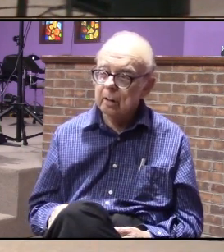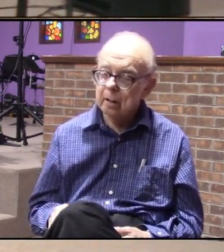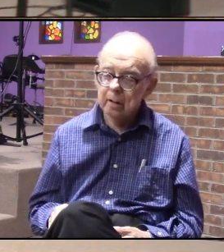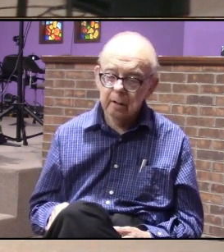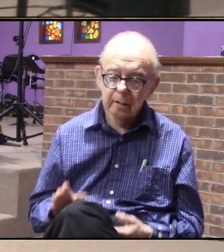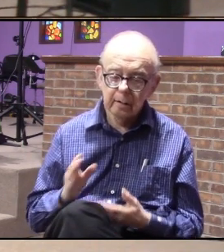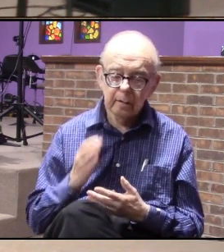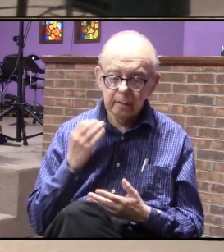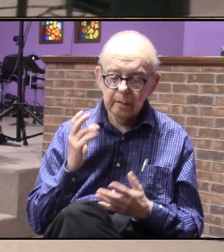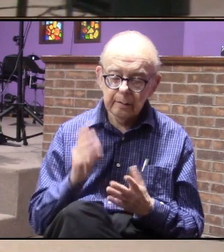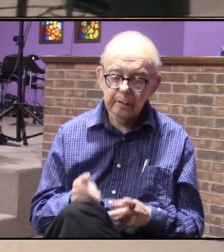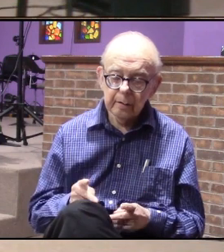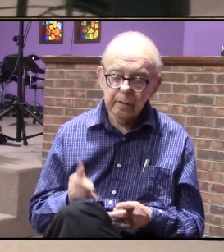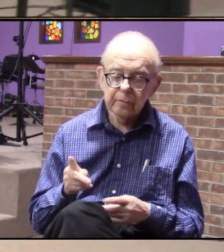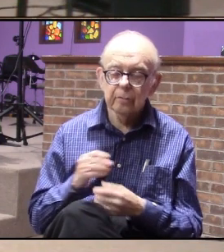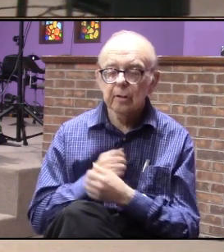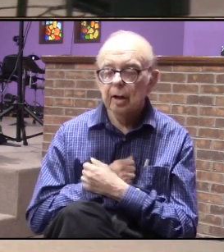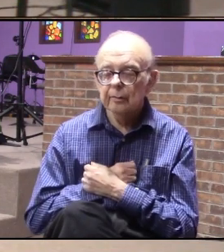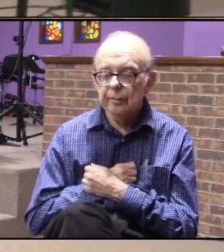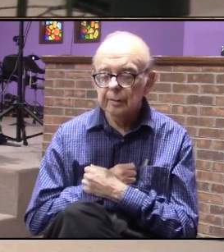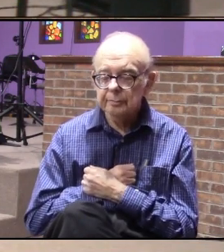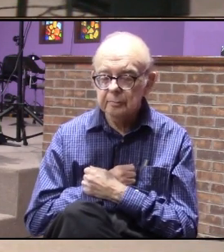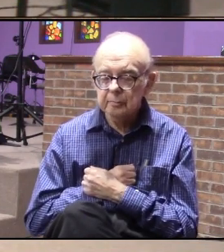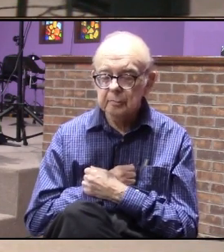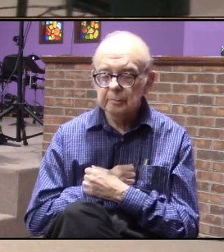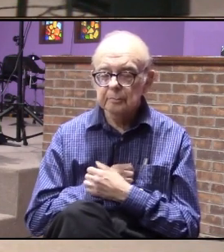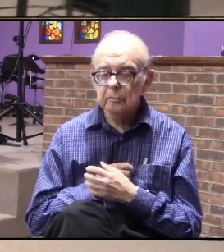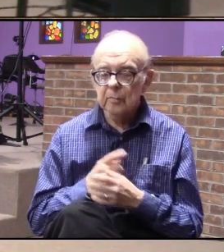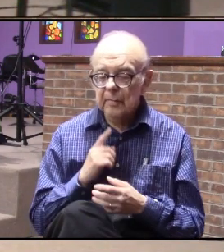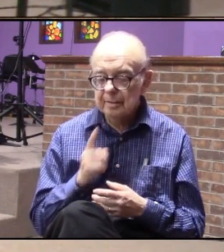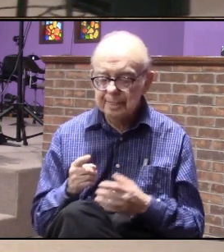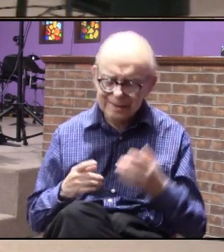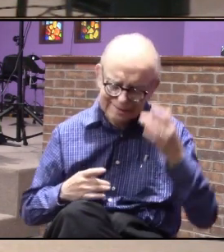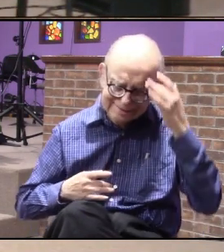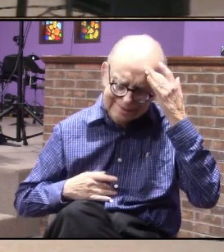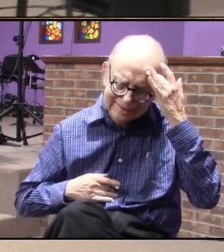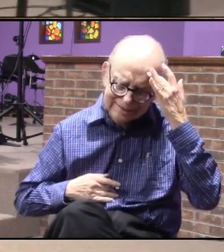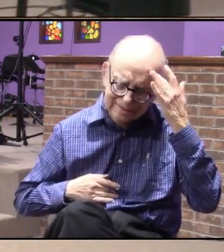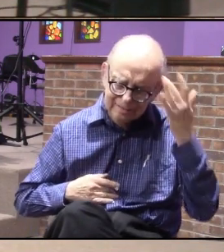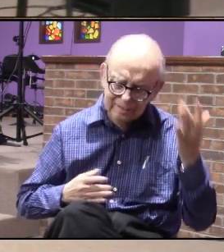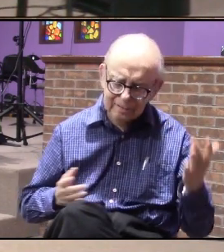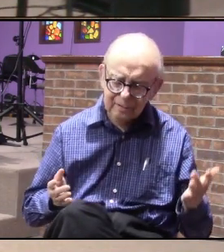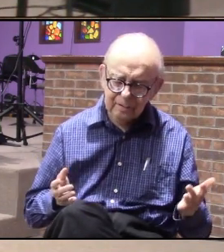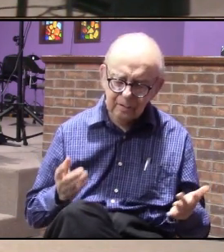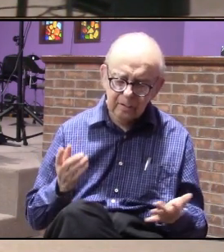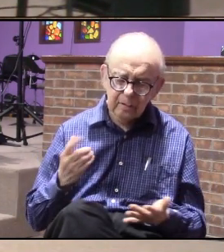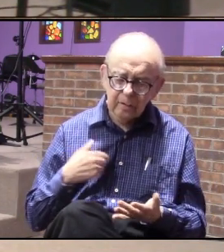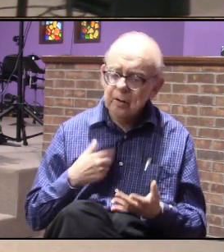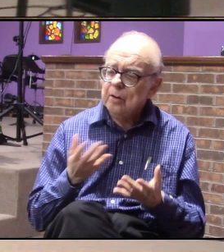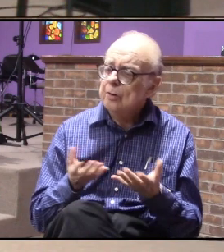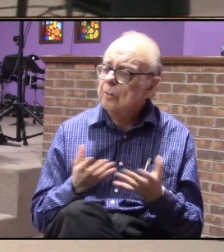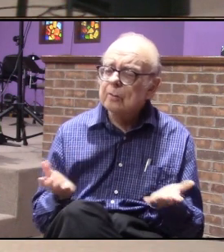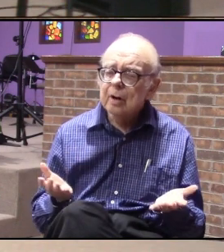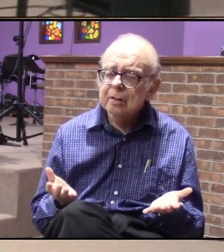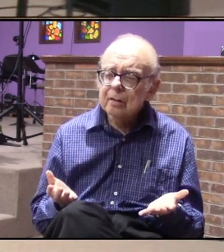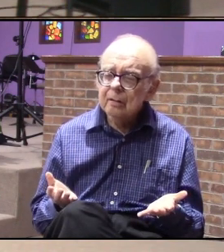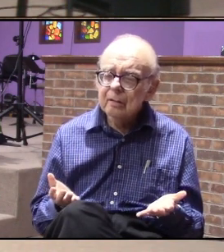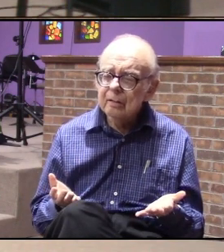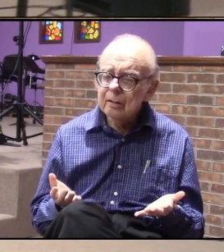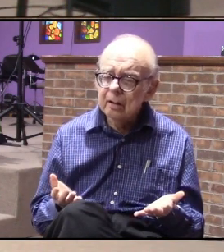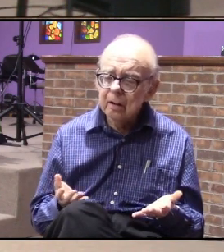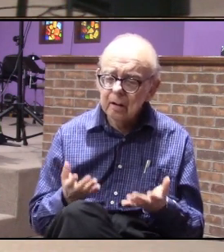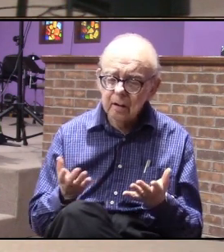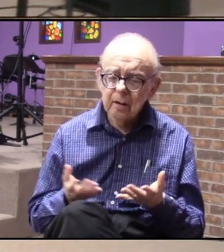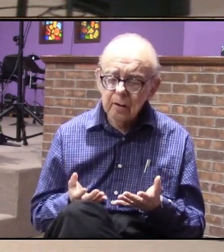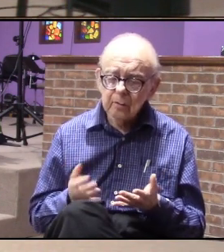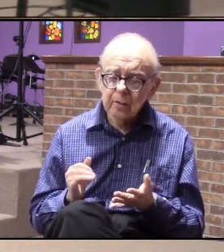If somebody that you love is sick, what do you want? You